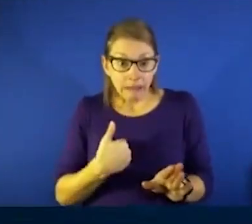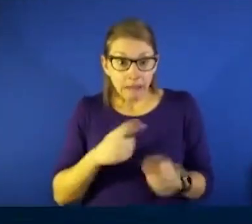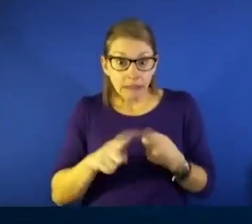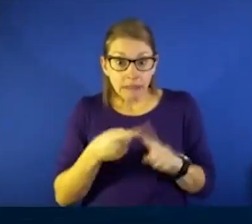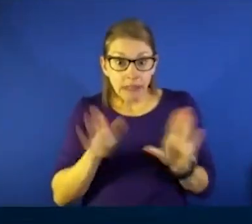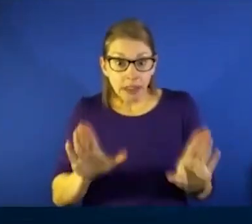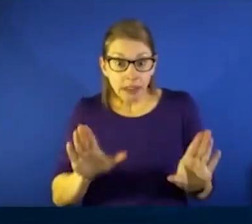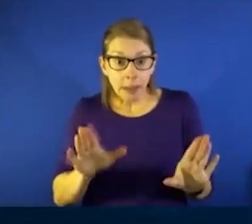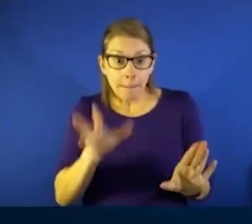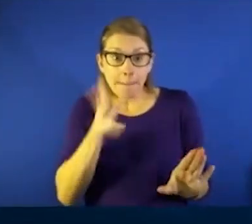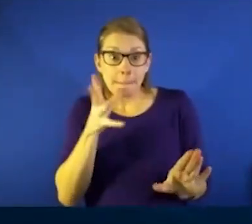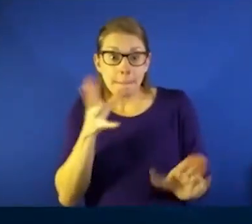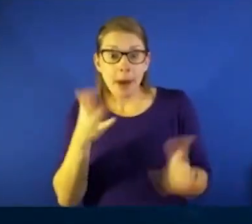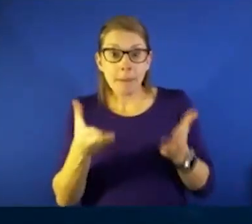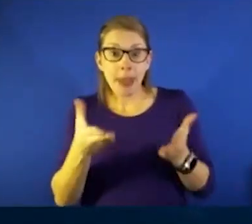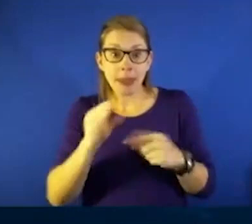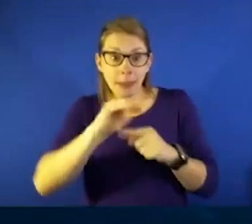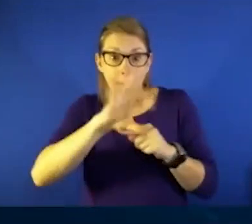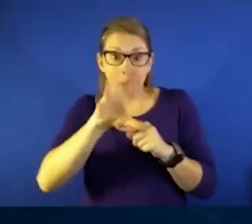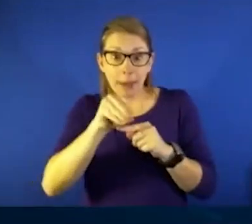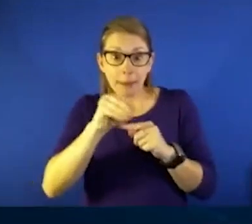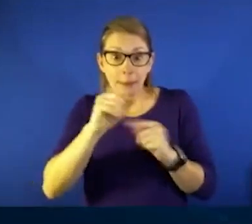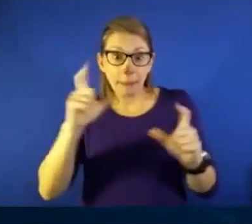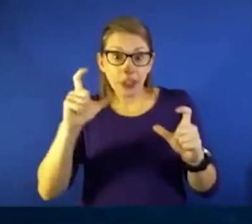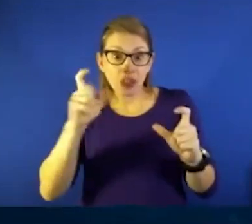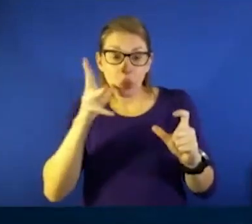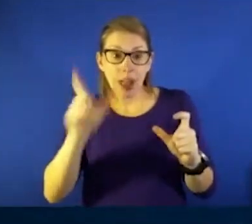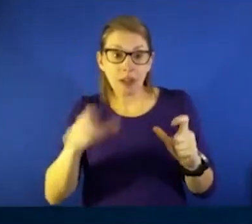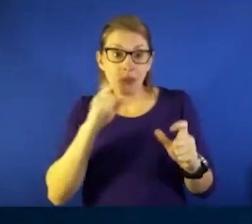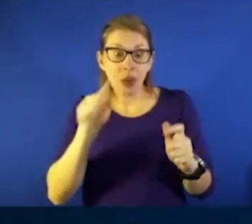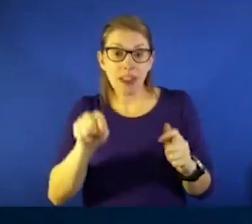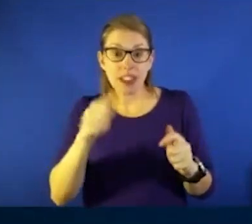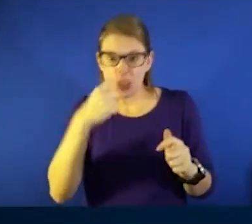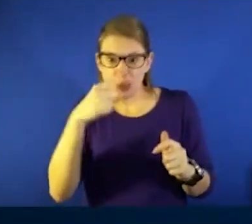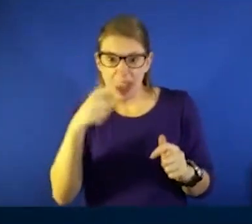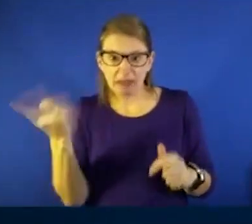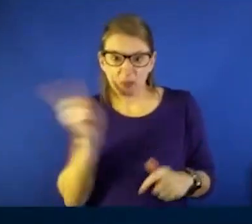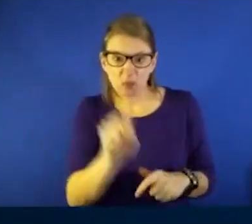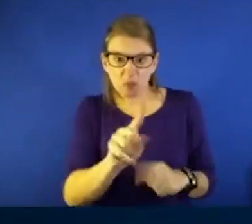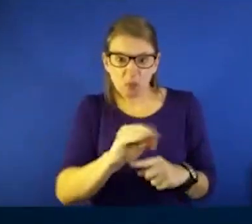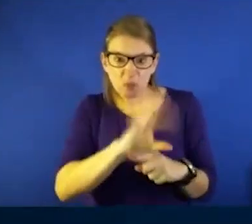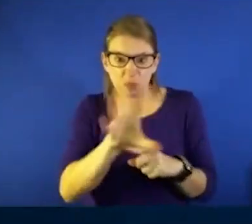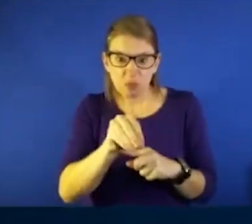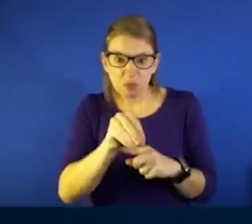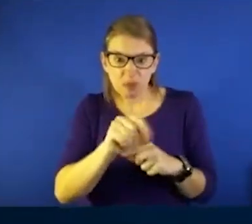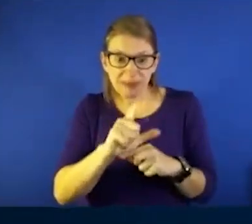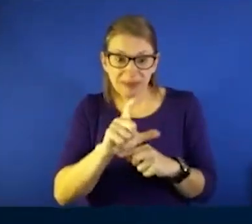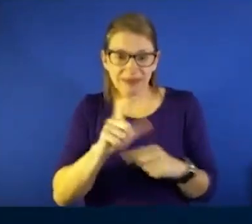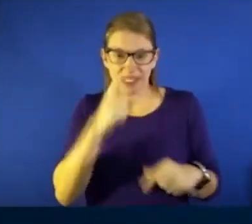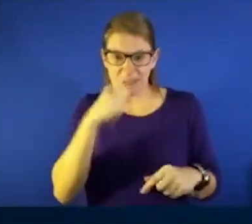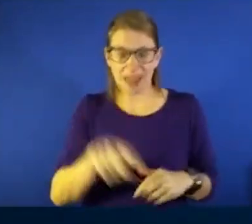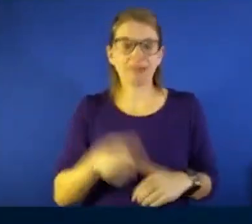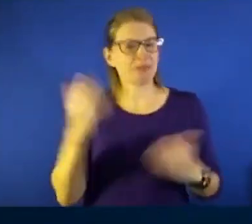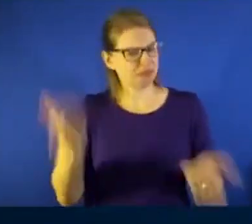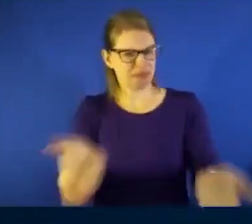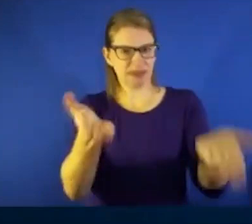might have to take a picture of this. Absolutely. Can I just zip over there and do that? yeah. Okay. So, Adam, isn't it true that these doses